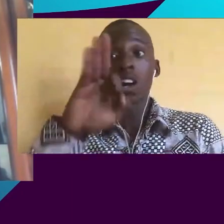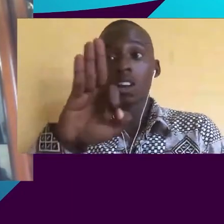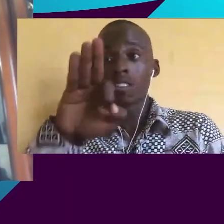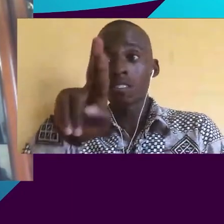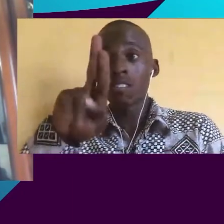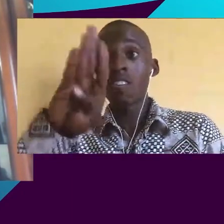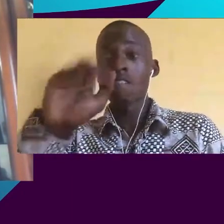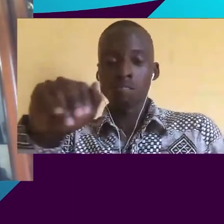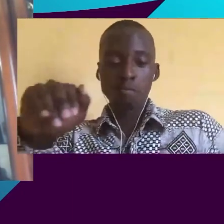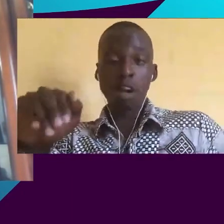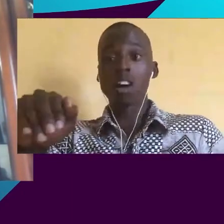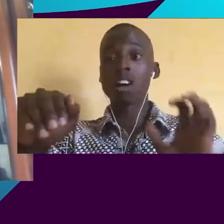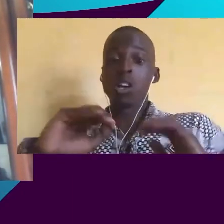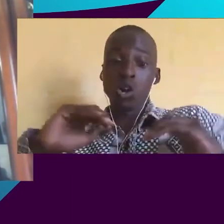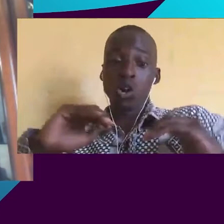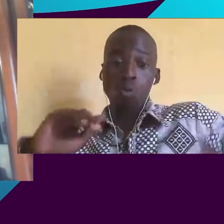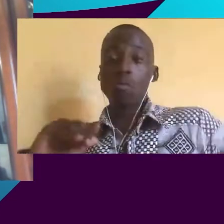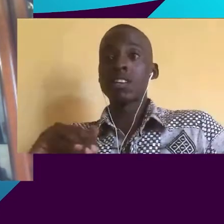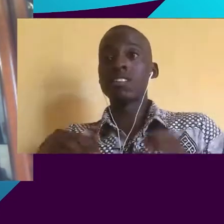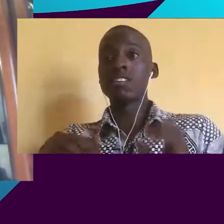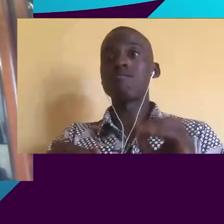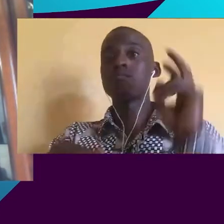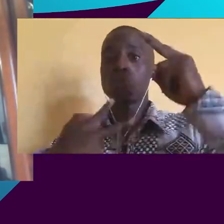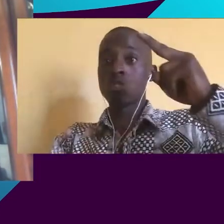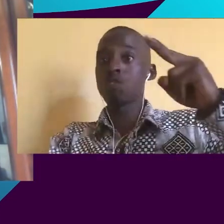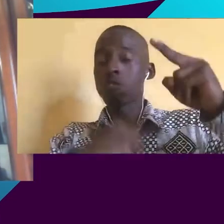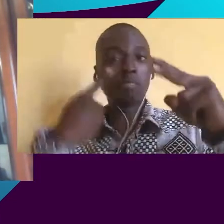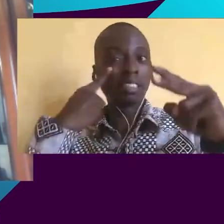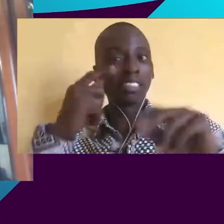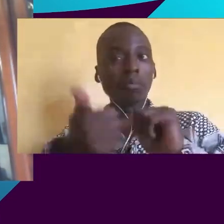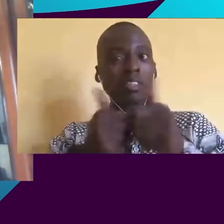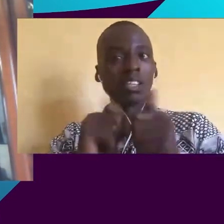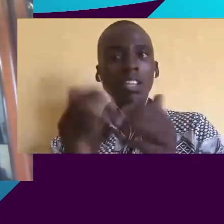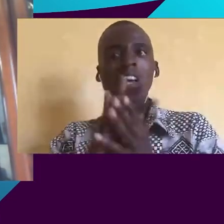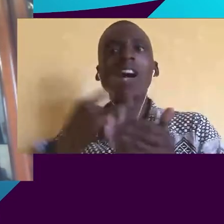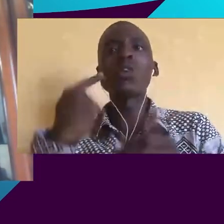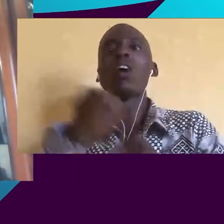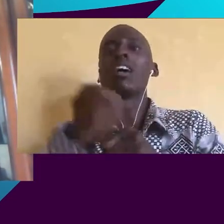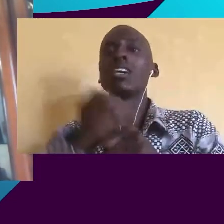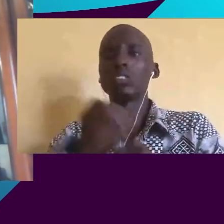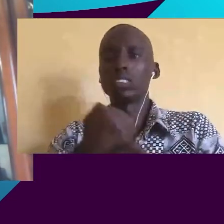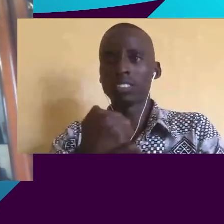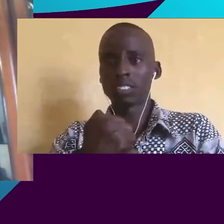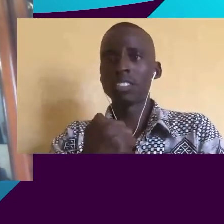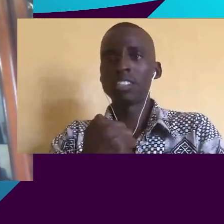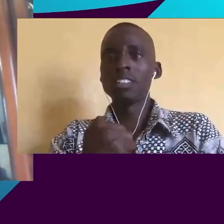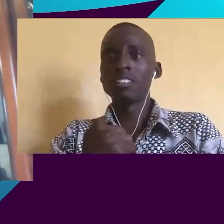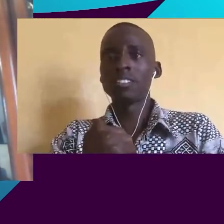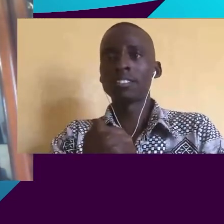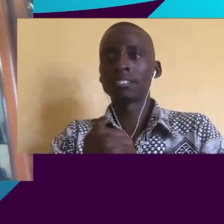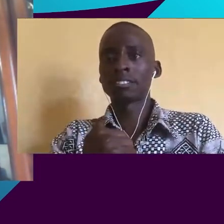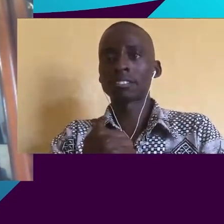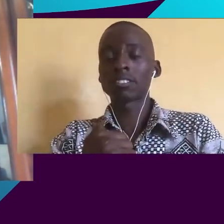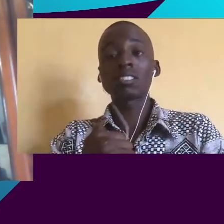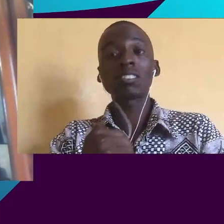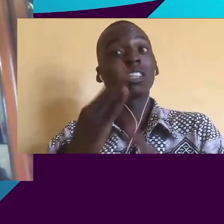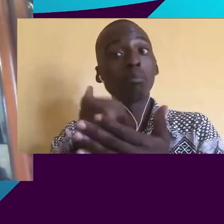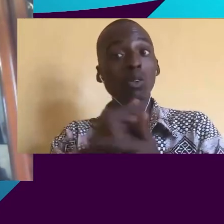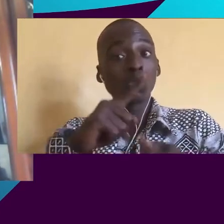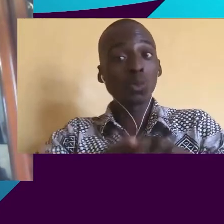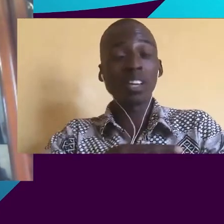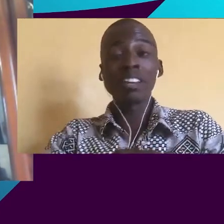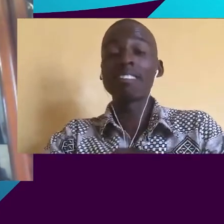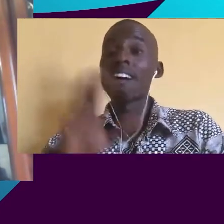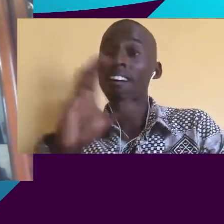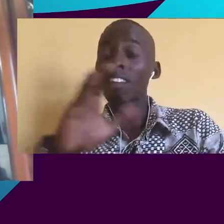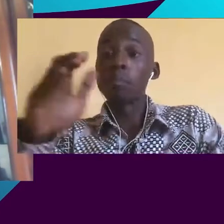for example, I've watched some of the games, and poor girls, they keep pulling themselves. Because when a club is buying, a club